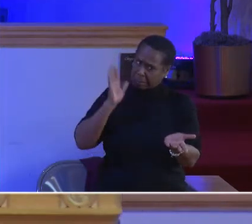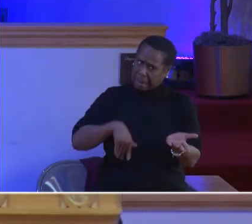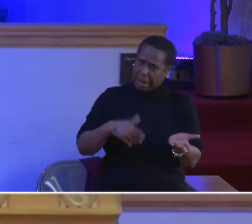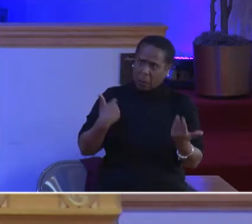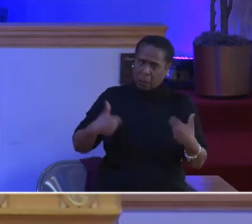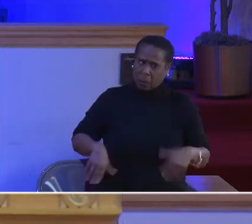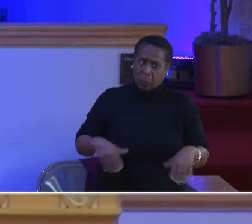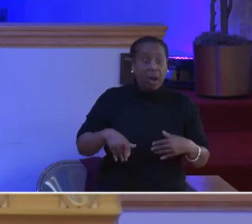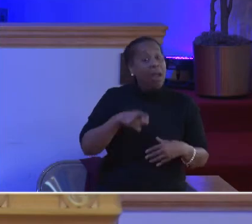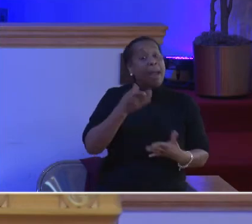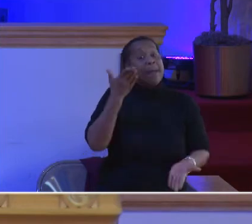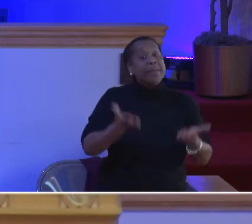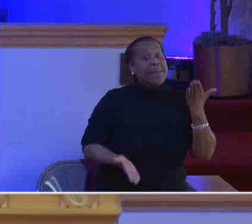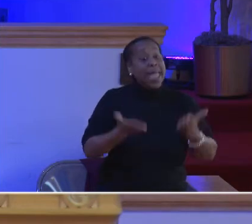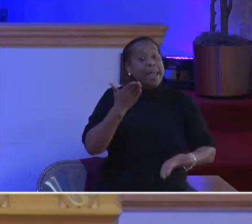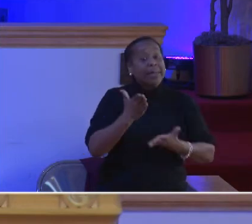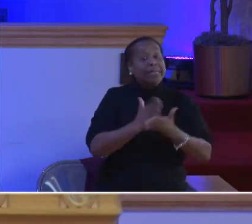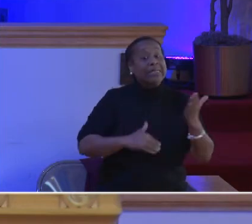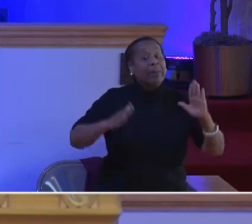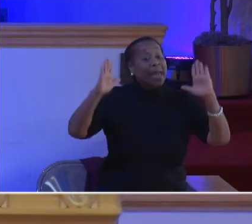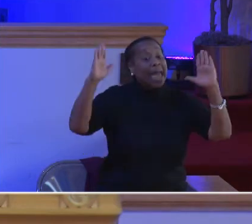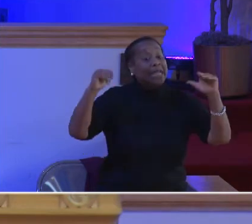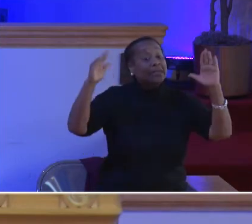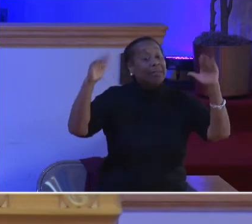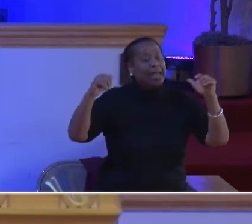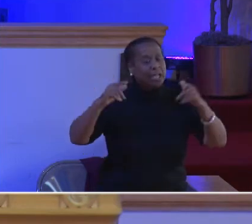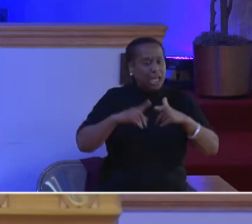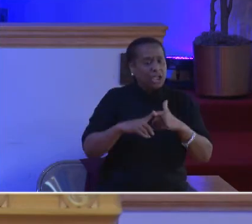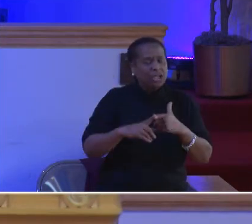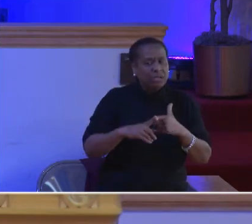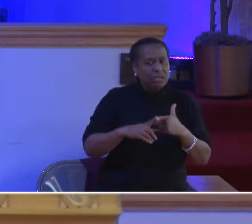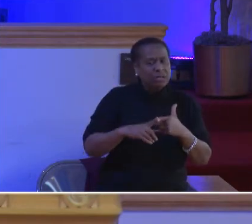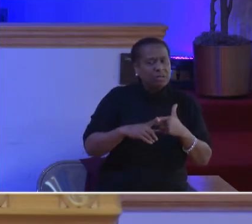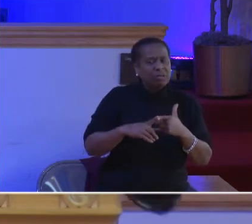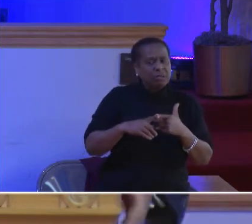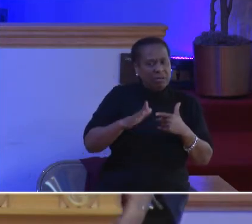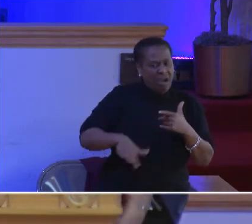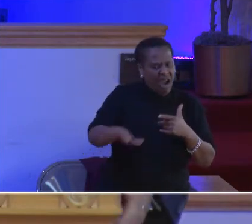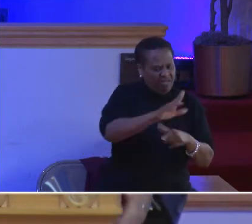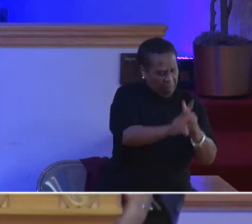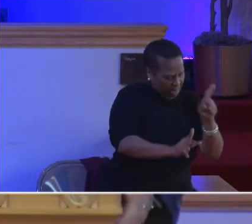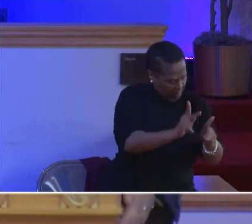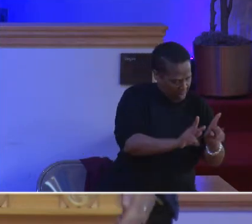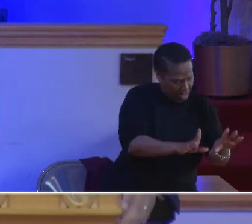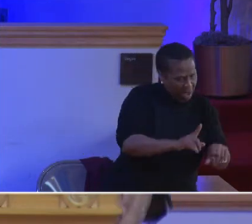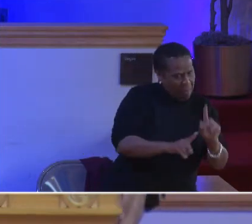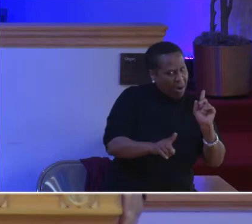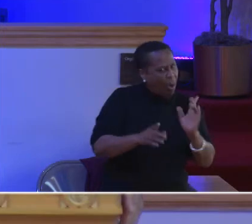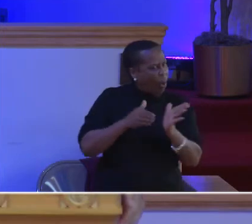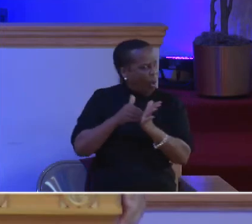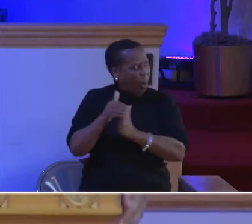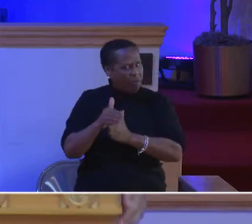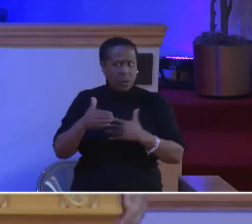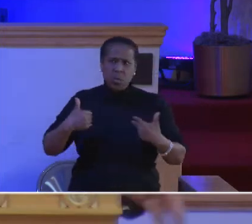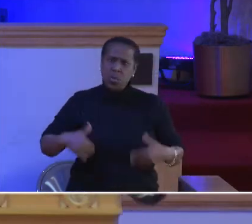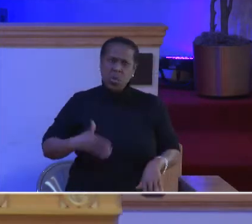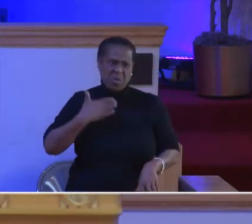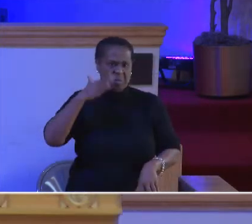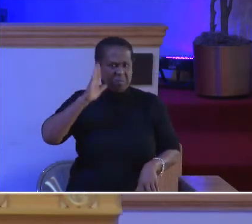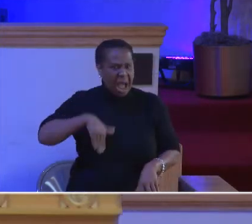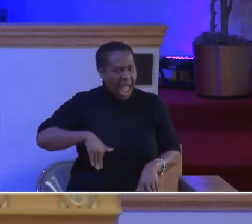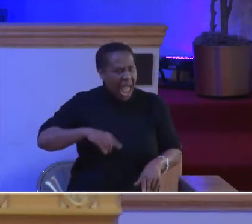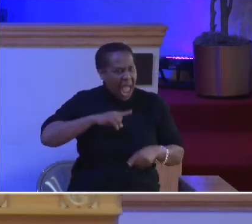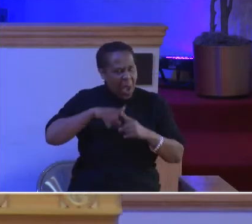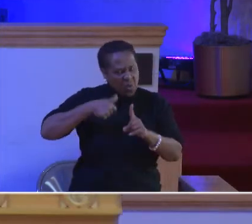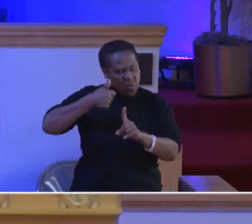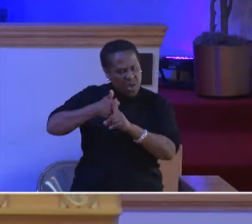There might be some expectation of biblical illiteracy among the people, but it's awfully bad when the one